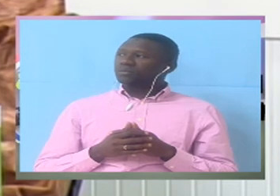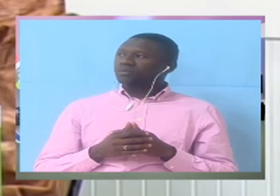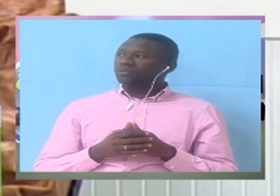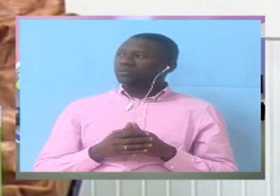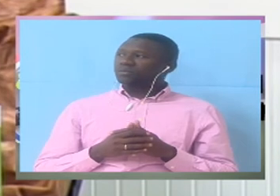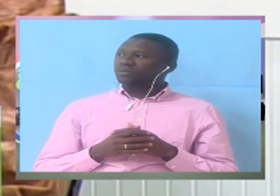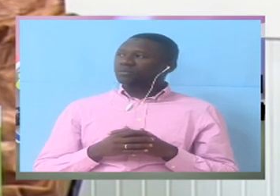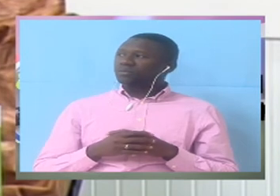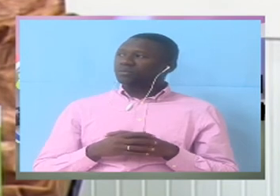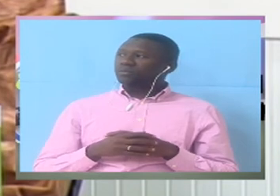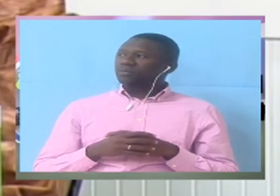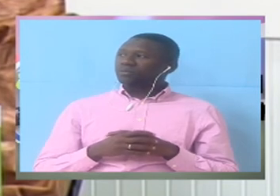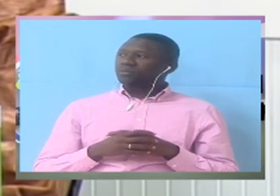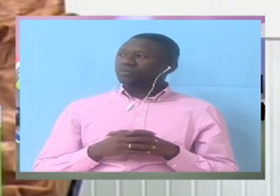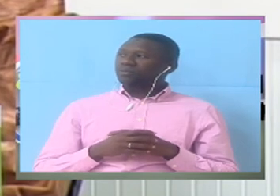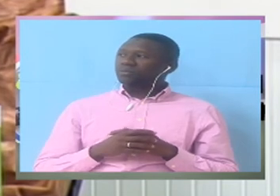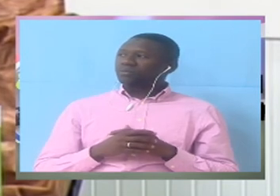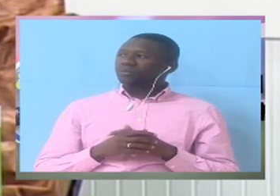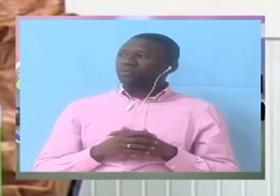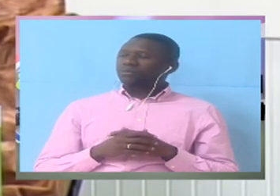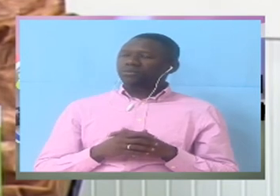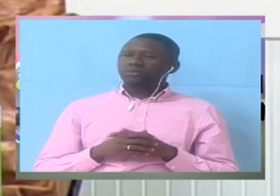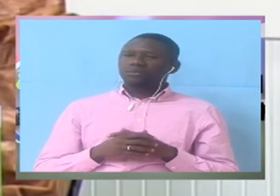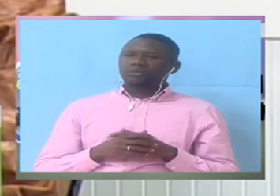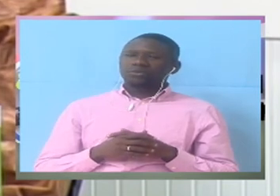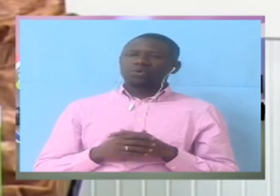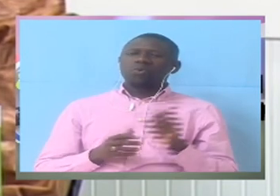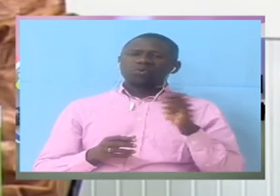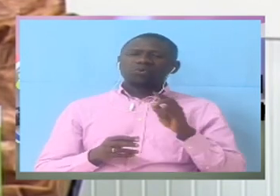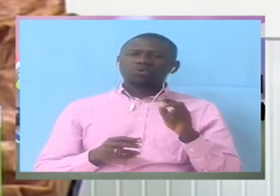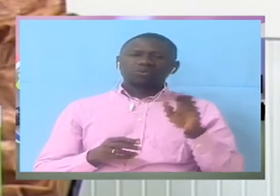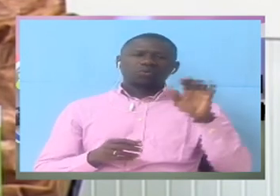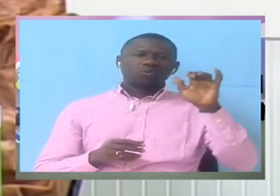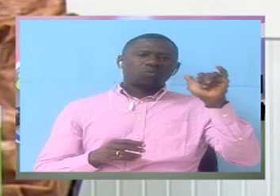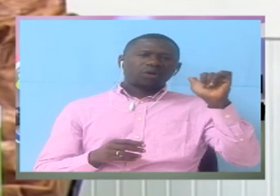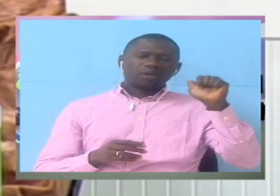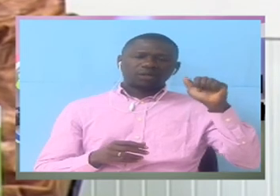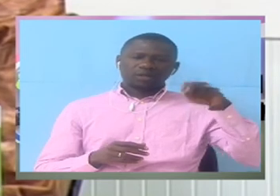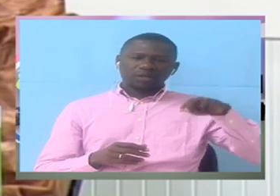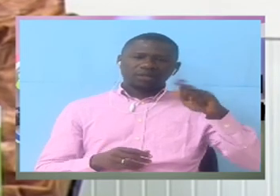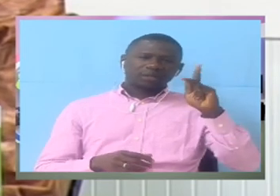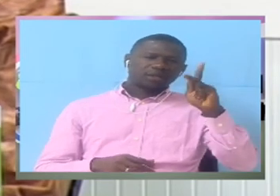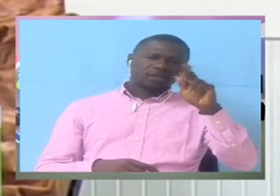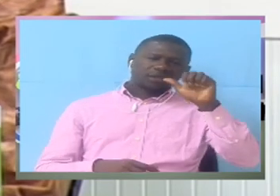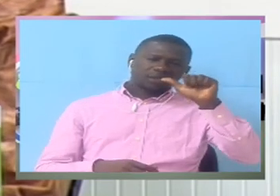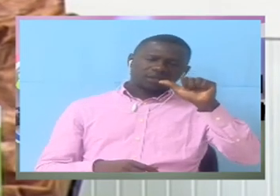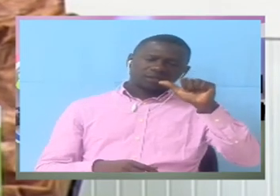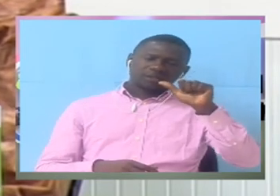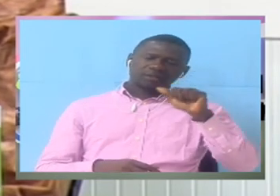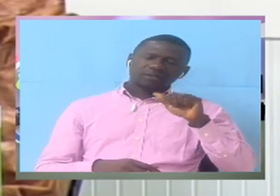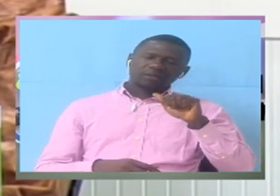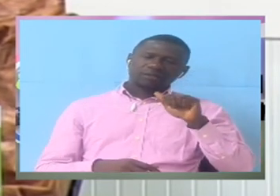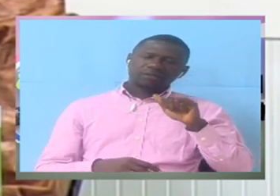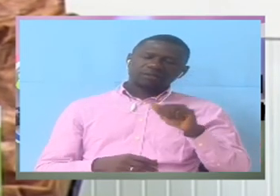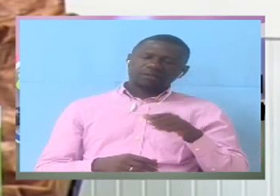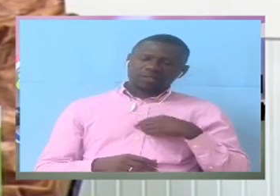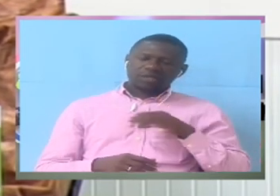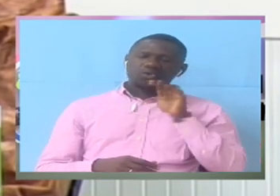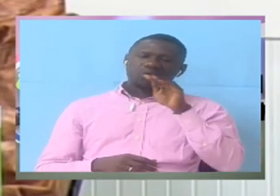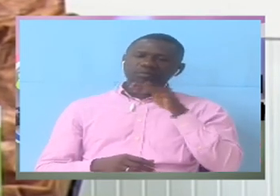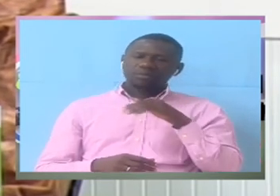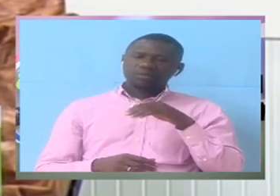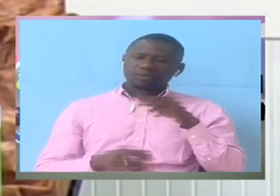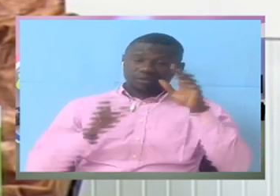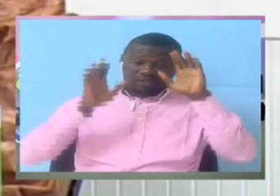away, sorry. But what was his full name in Liberia? Gafani Youngs, General Youngs. They call him General Youngs. Was